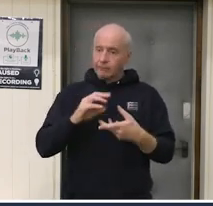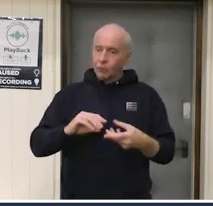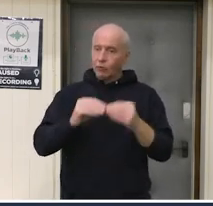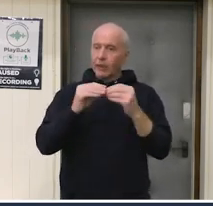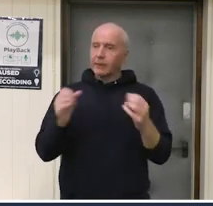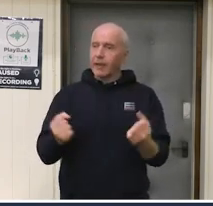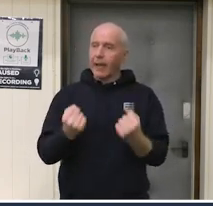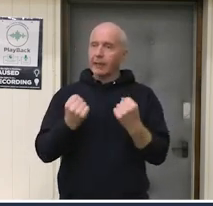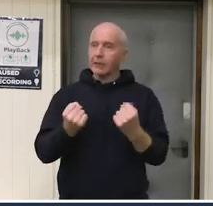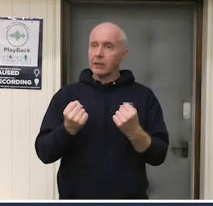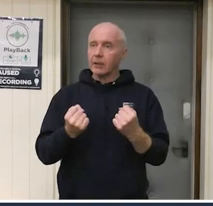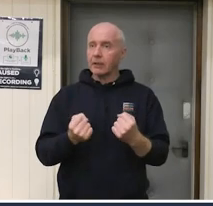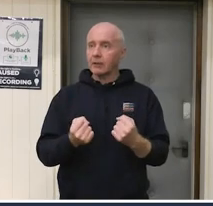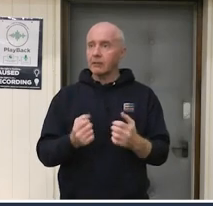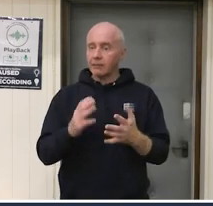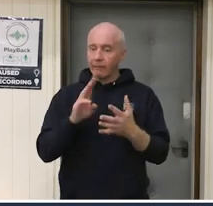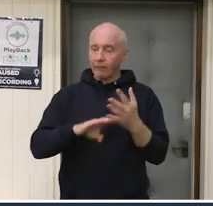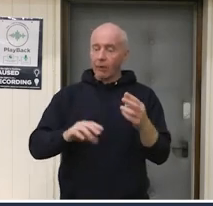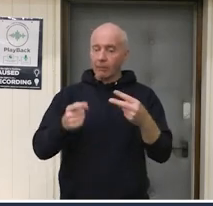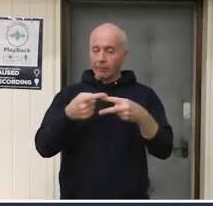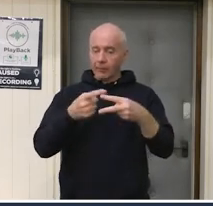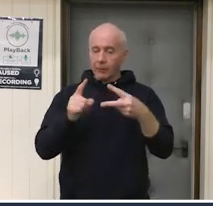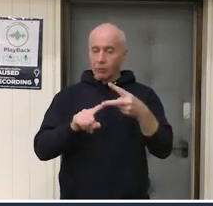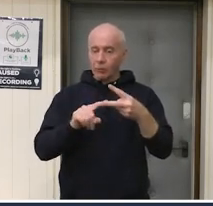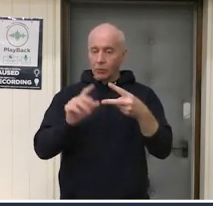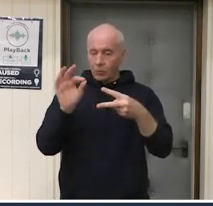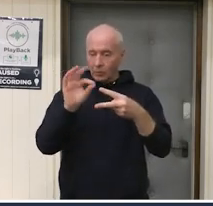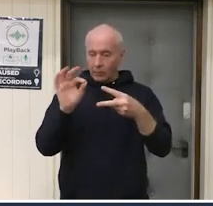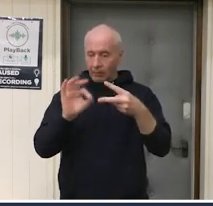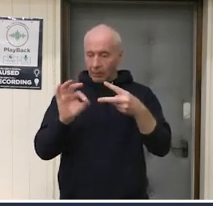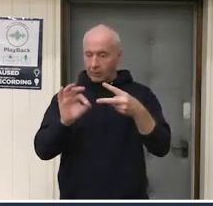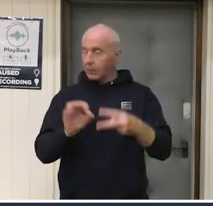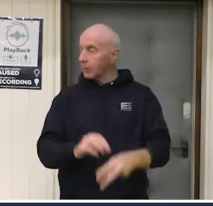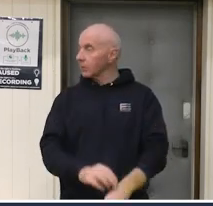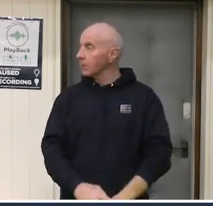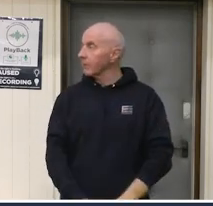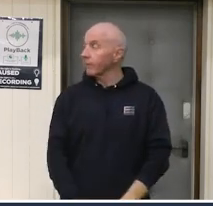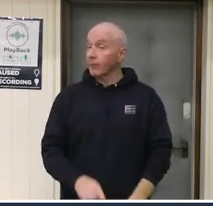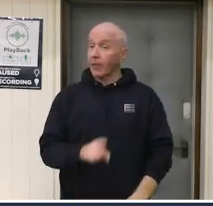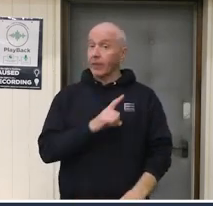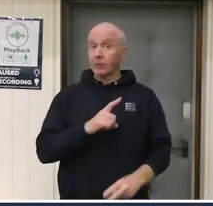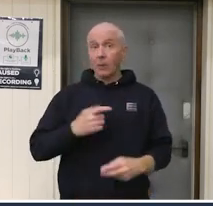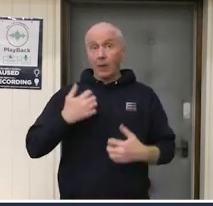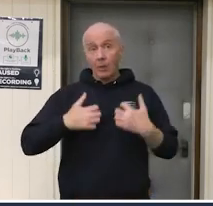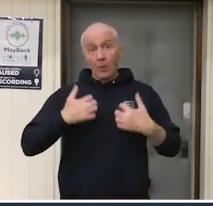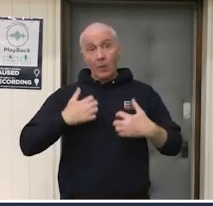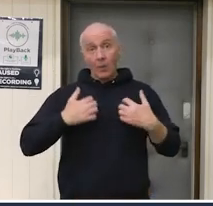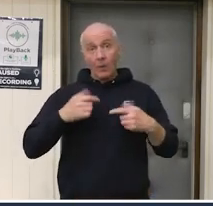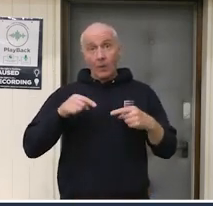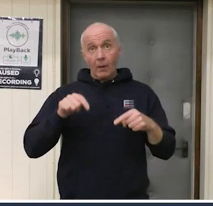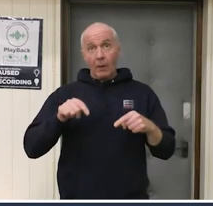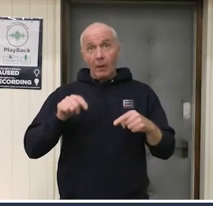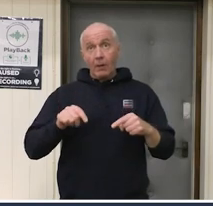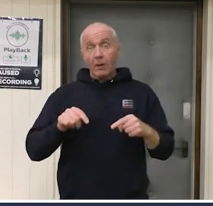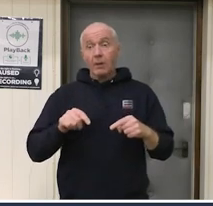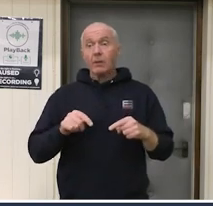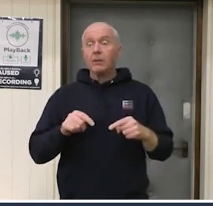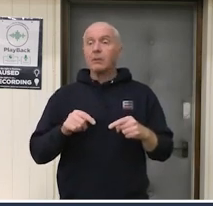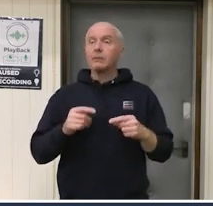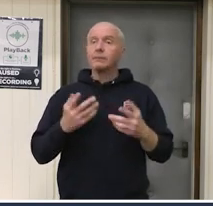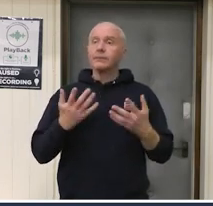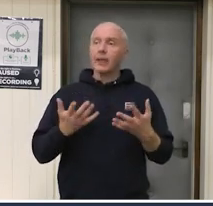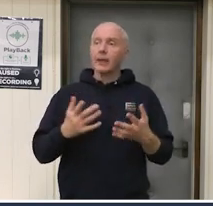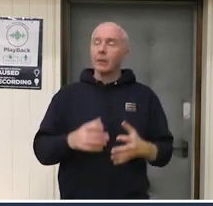at producing energy. So that's very exciting to us, all right, as a way of getting energy out. Now, let's come back